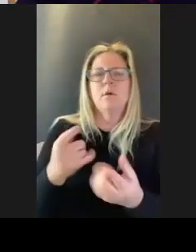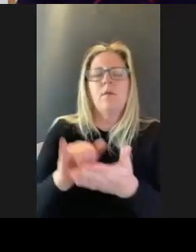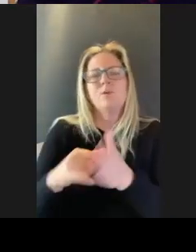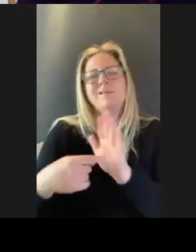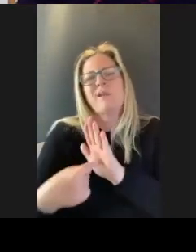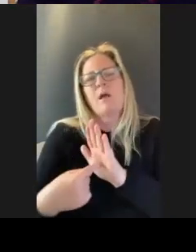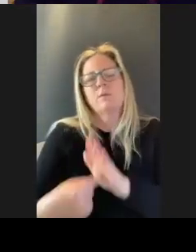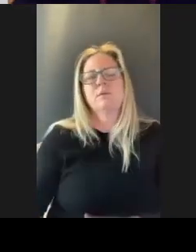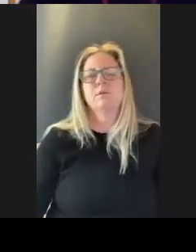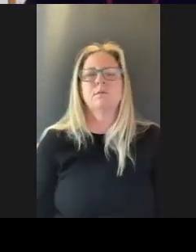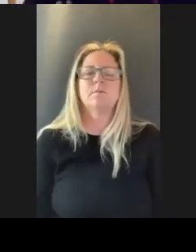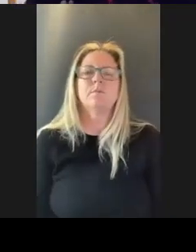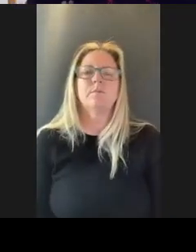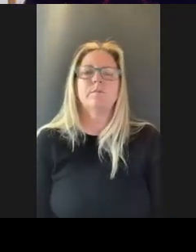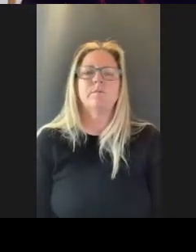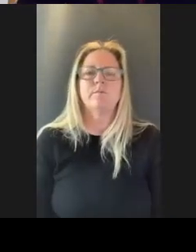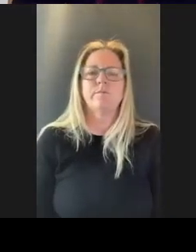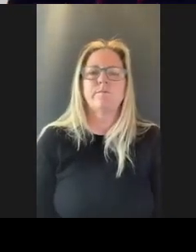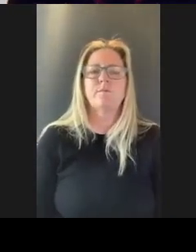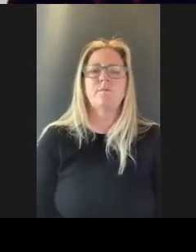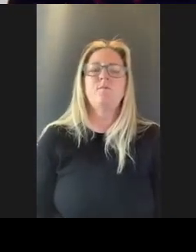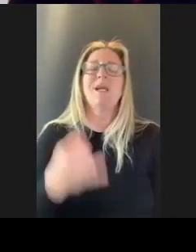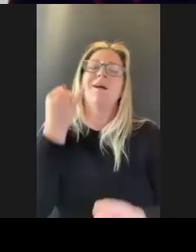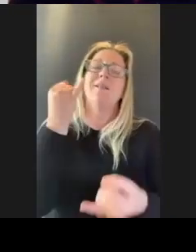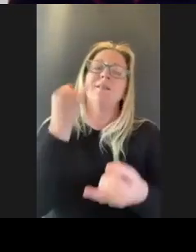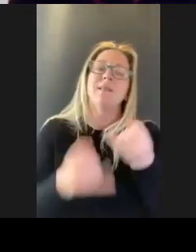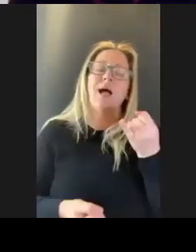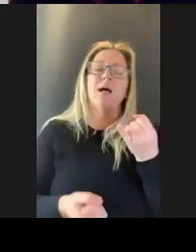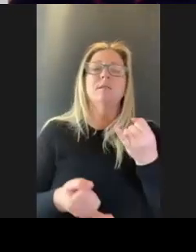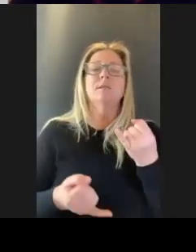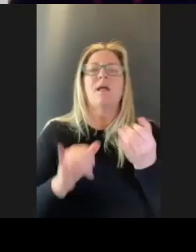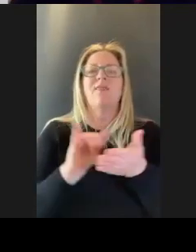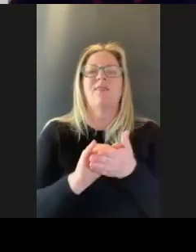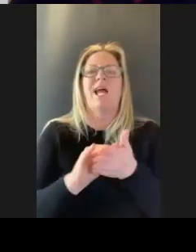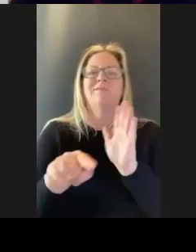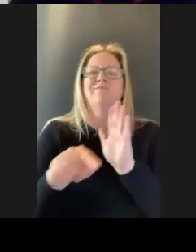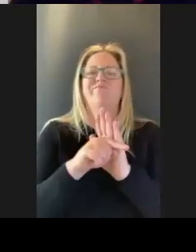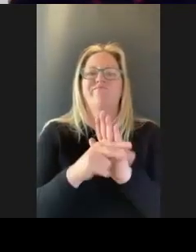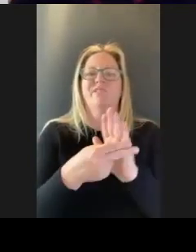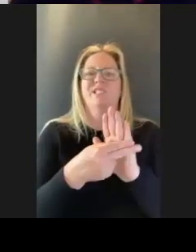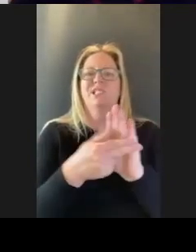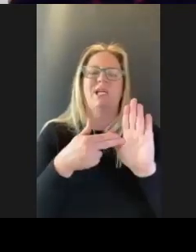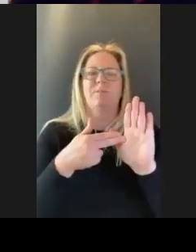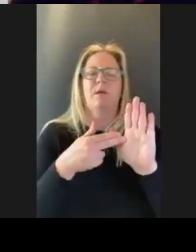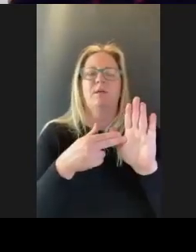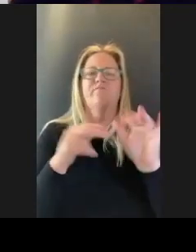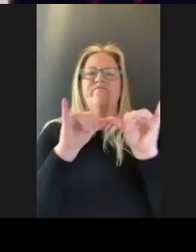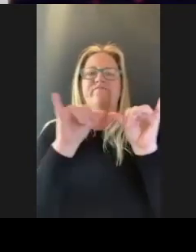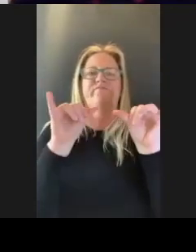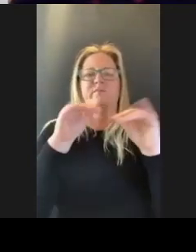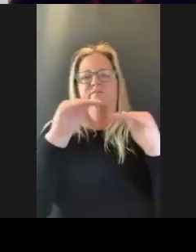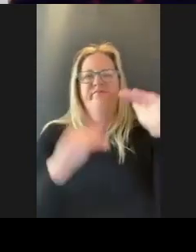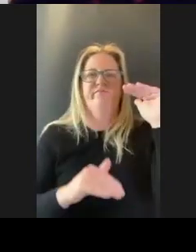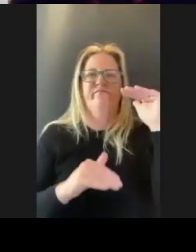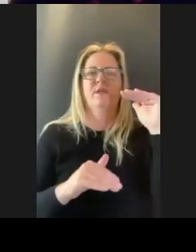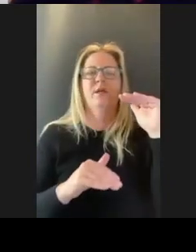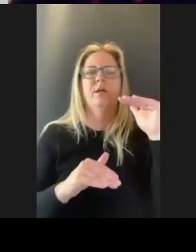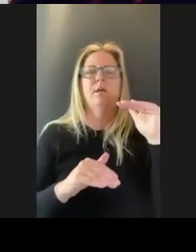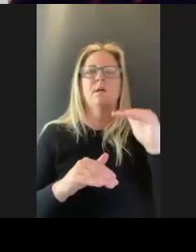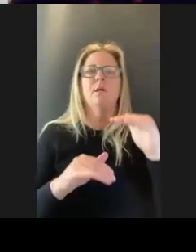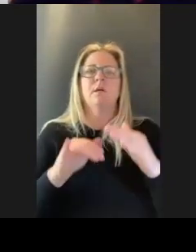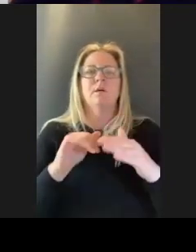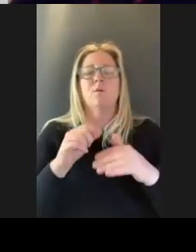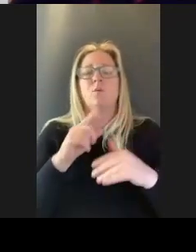noted. And lastly, the stigma and systemic inequities continue to undermine prevention